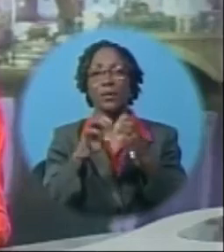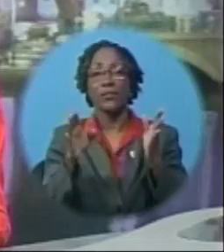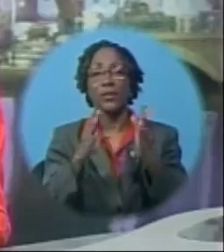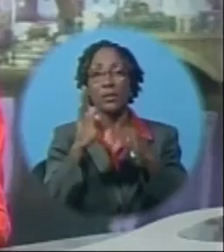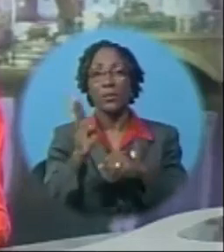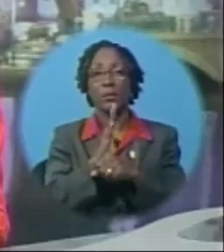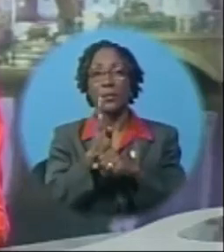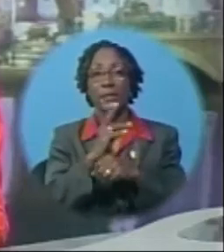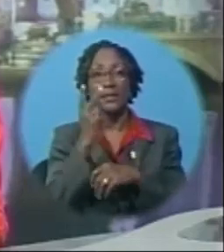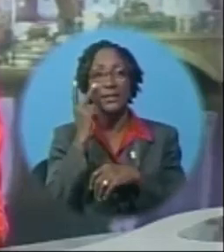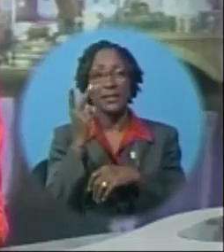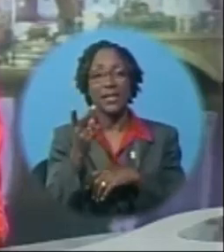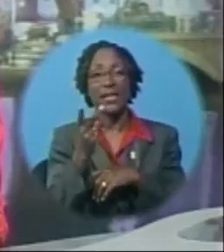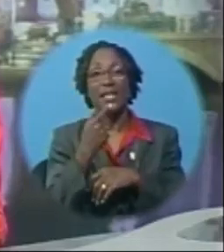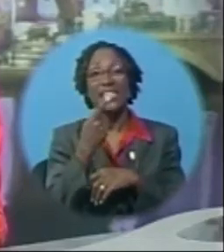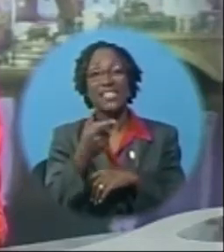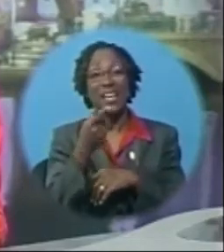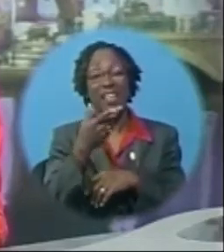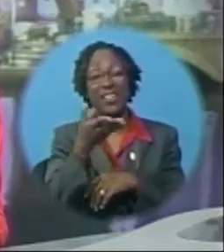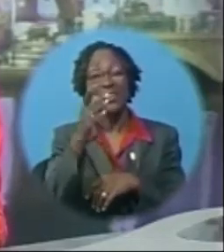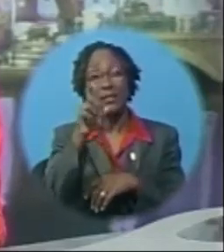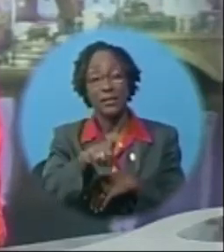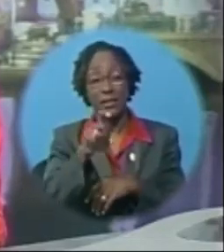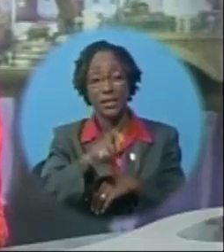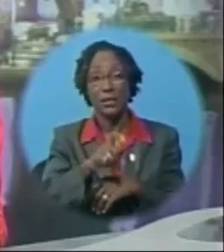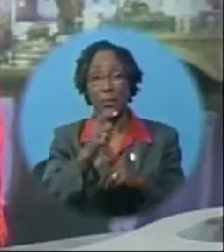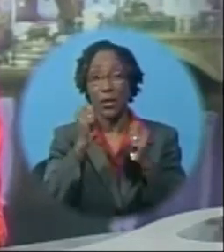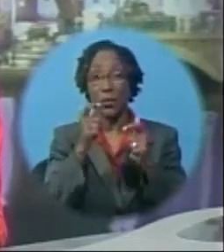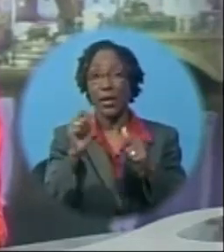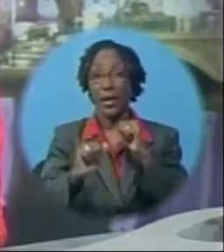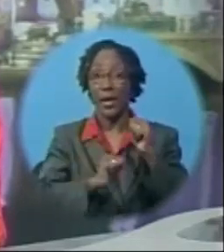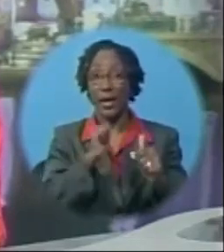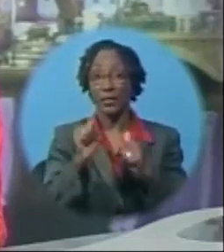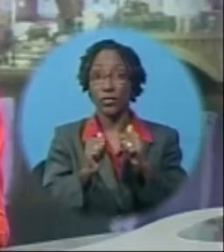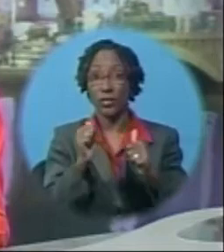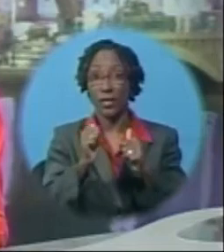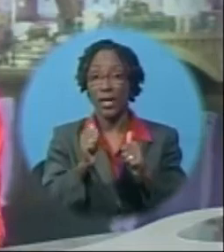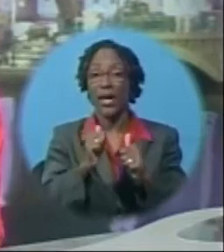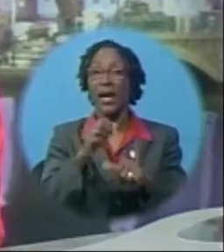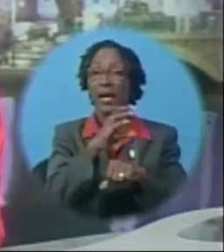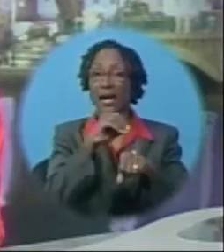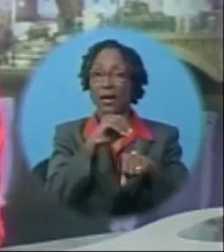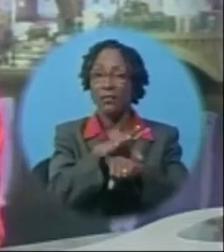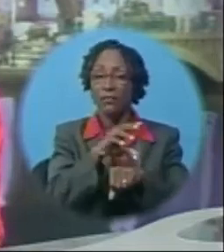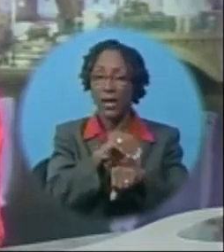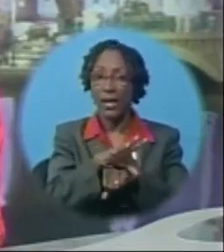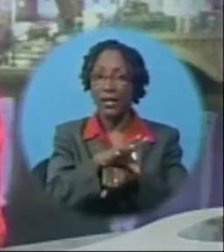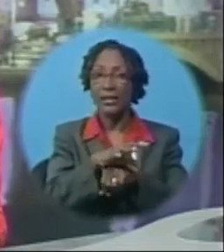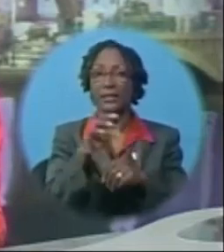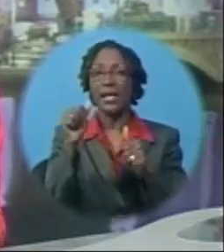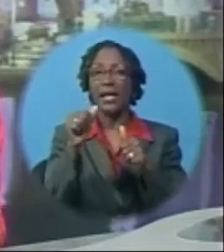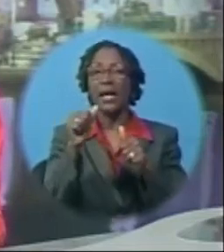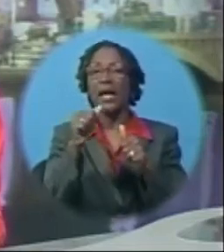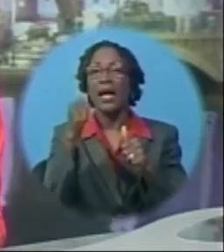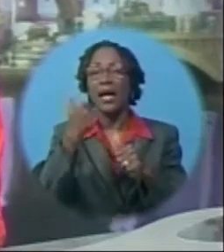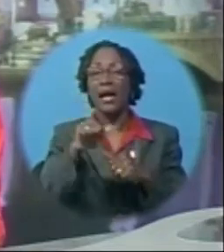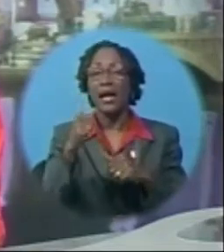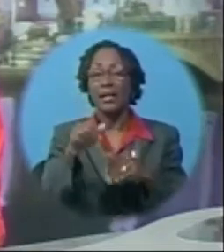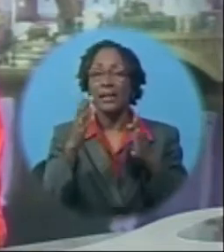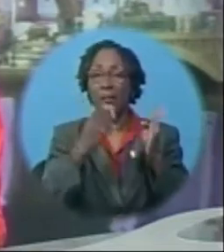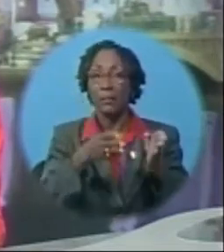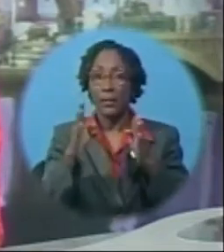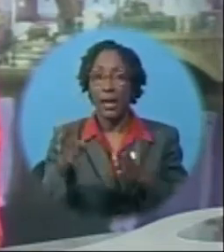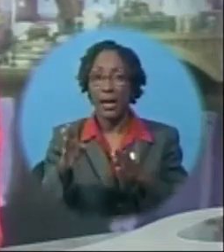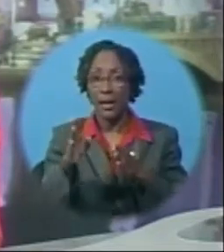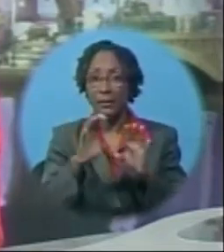a swift response to the challenges, he advised that any steps taken should first address issues confronting the poor and vulnerable